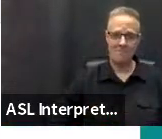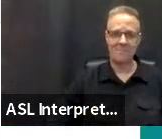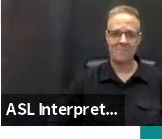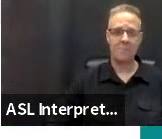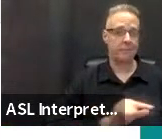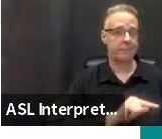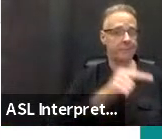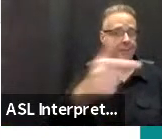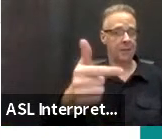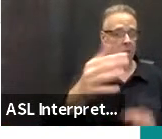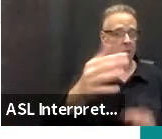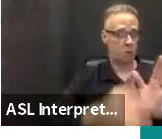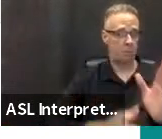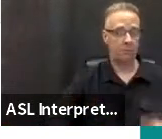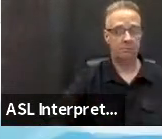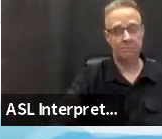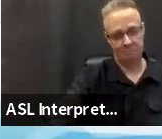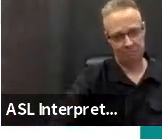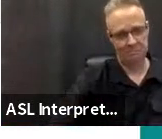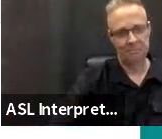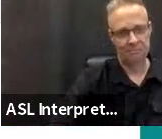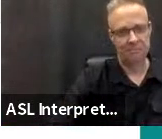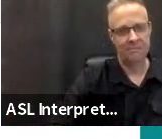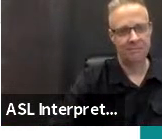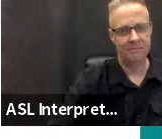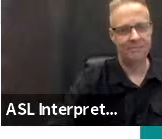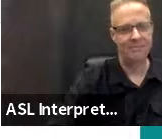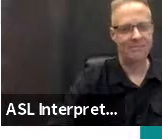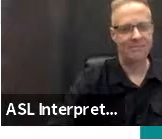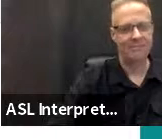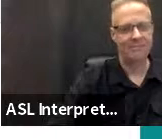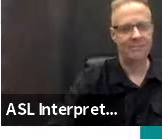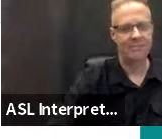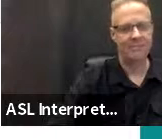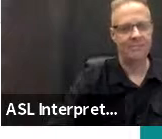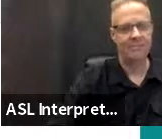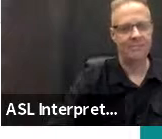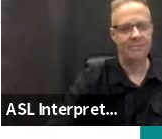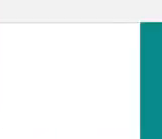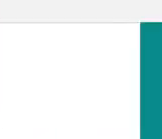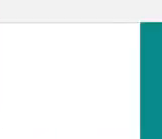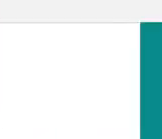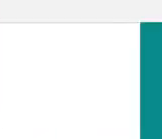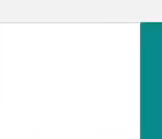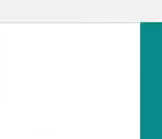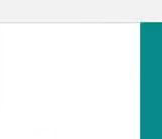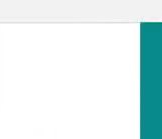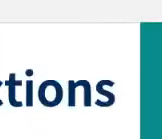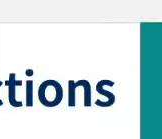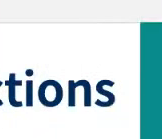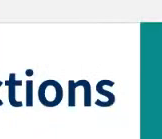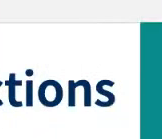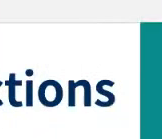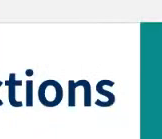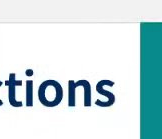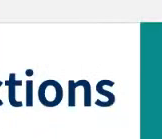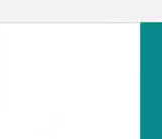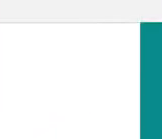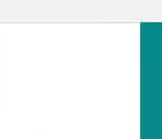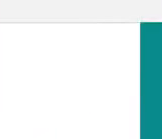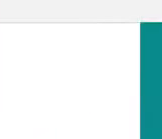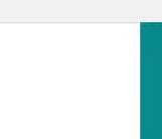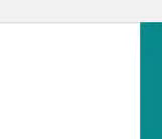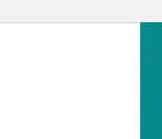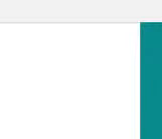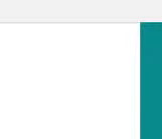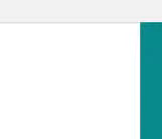slide. So I'm going to spend a little time just kind of grounding in, you